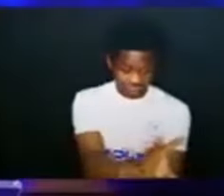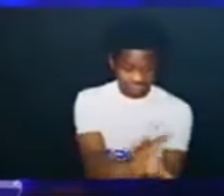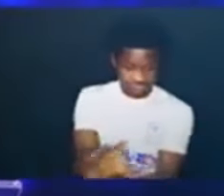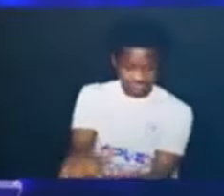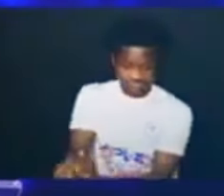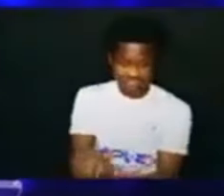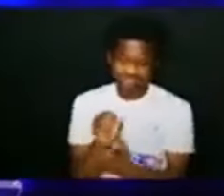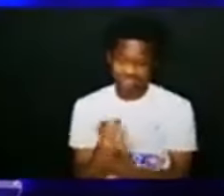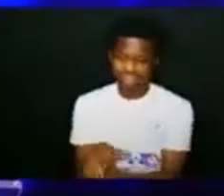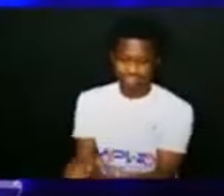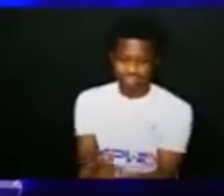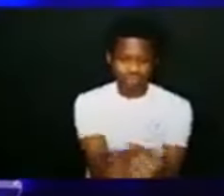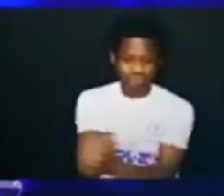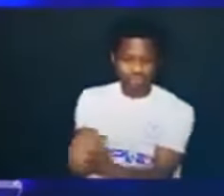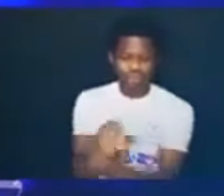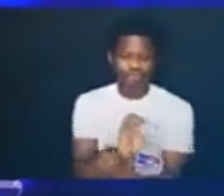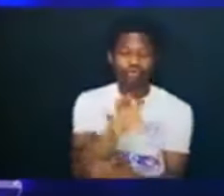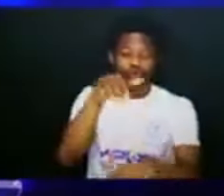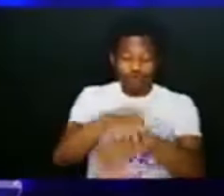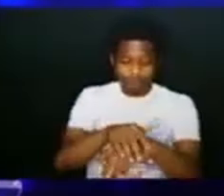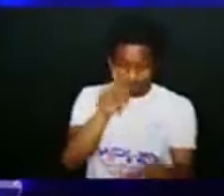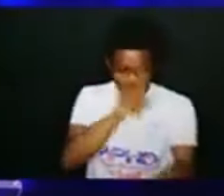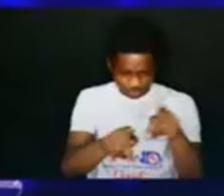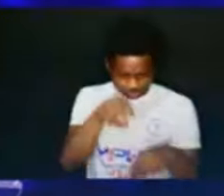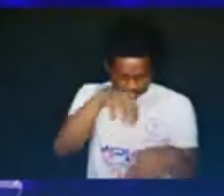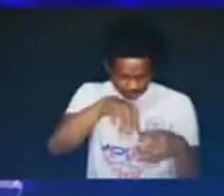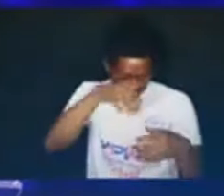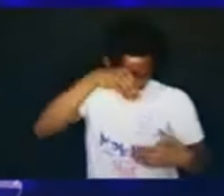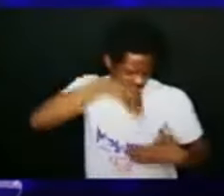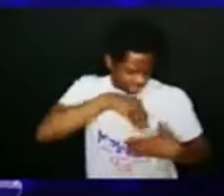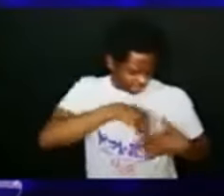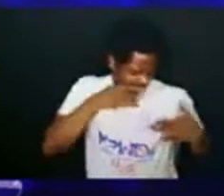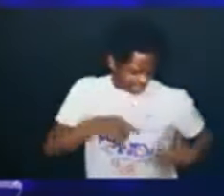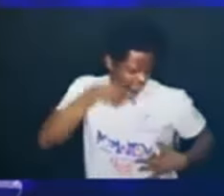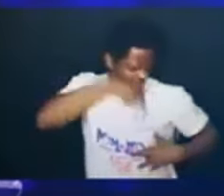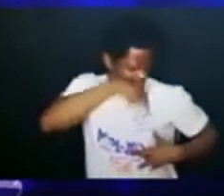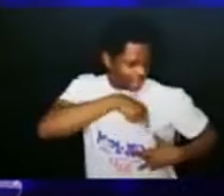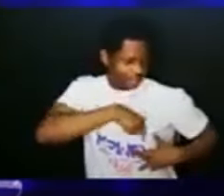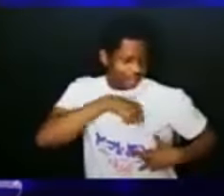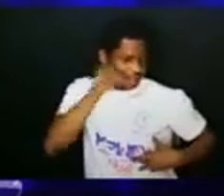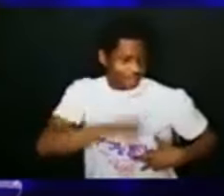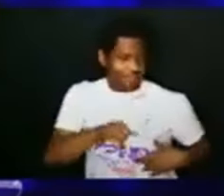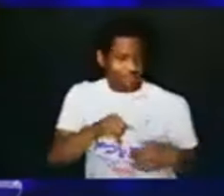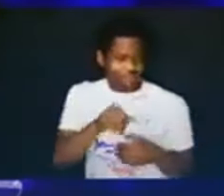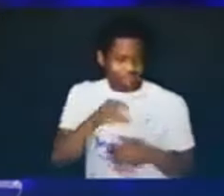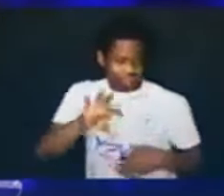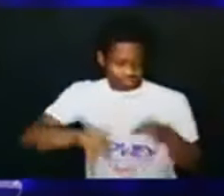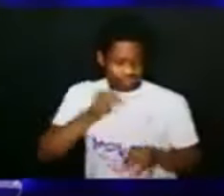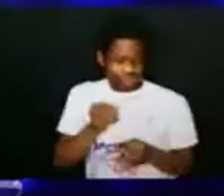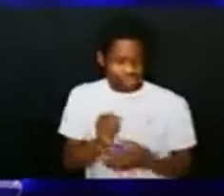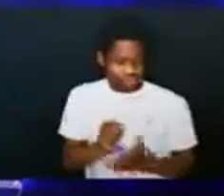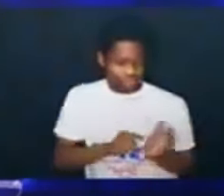kania. In one's inmost being. Na wei no ehwehwe onipa no na koma ne piamu ho ankasa. Now we shall soon realize that